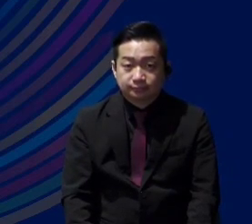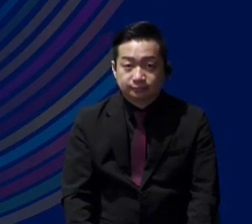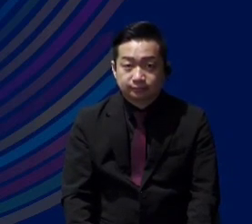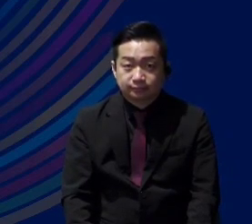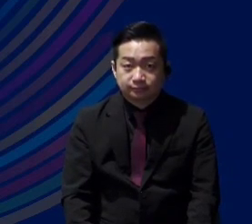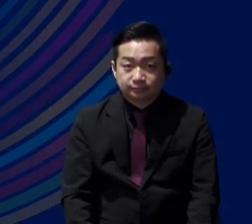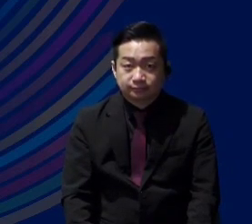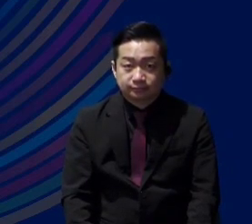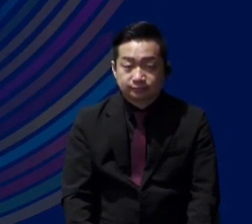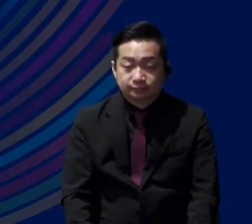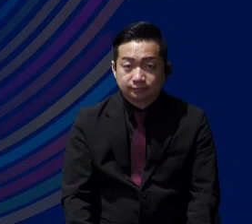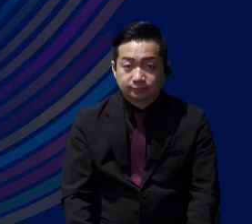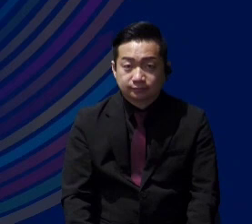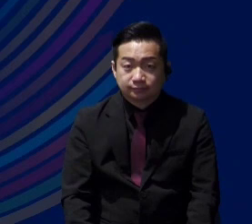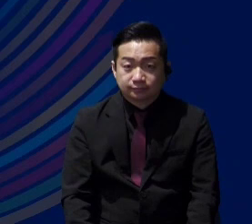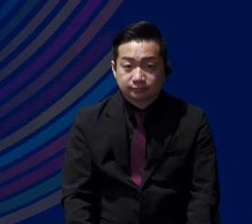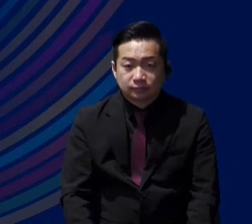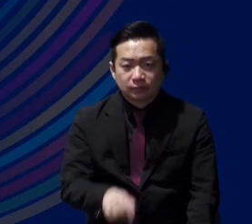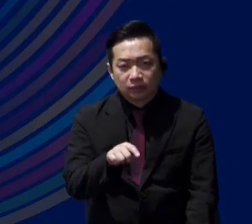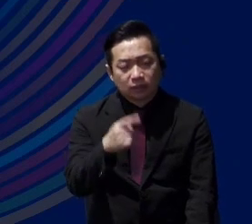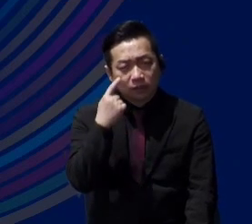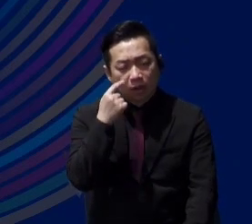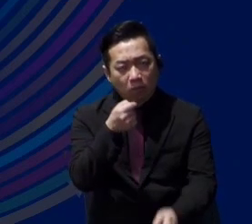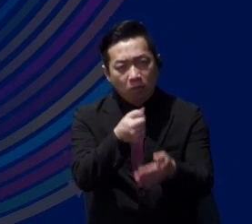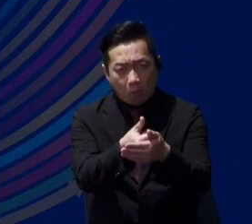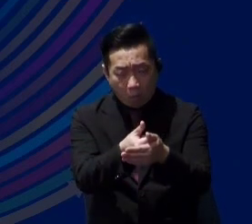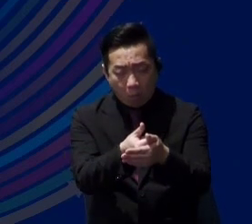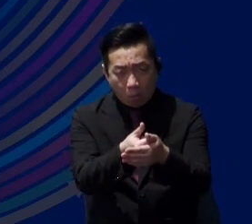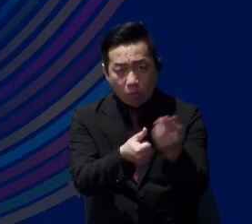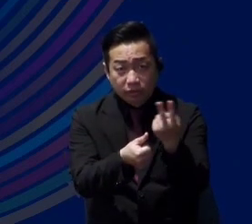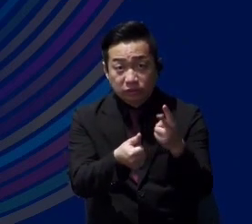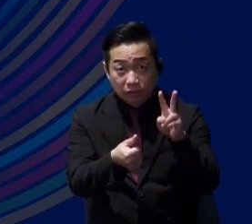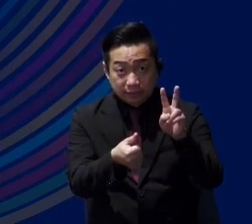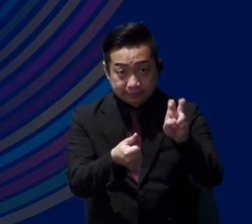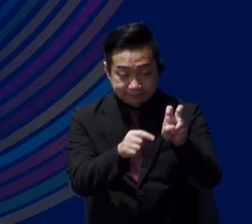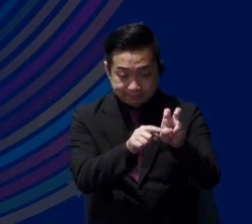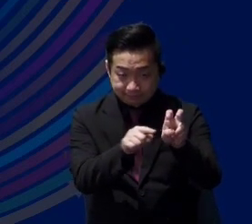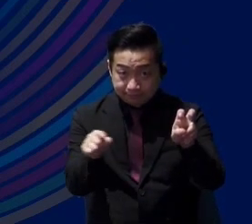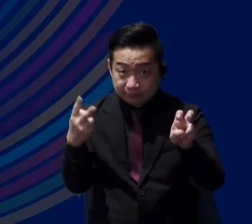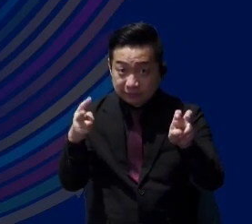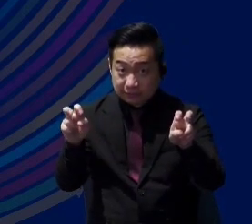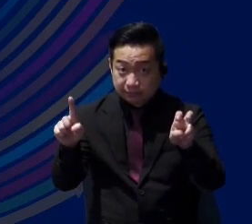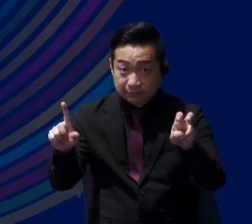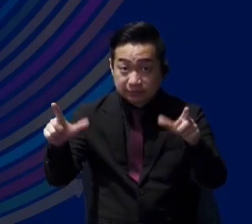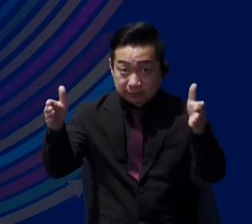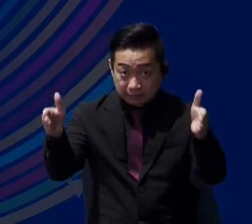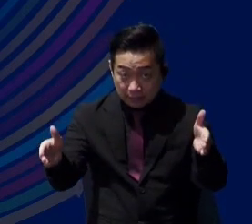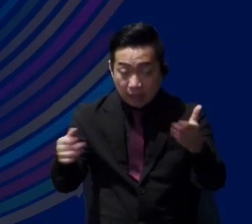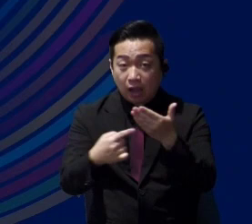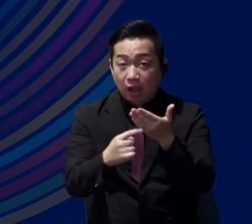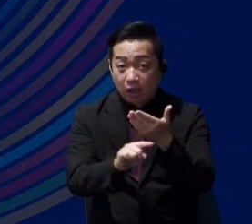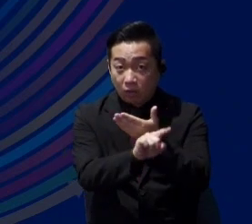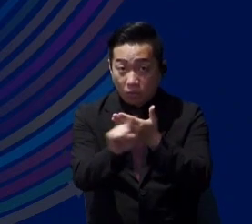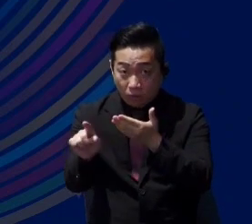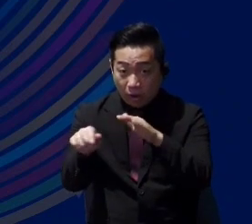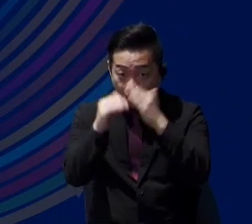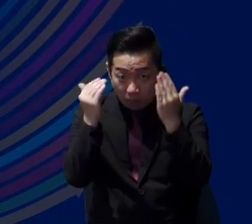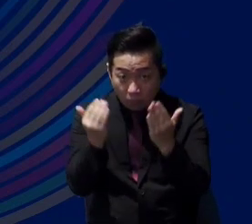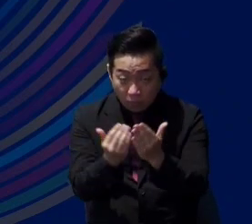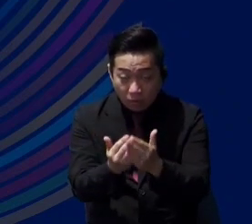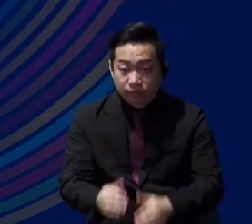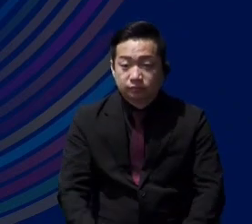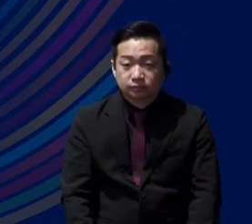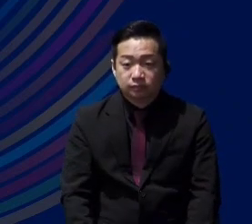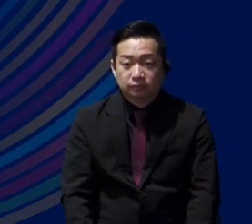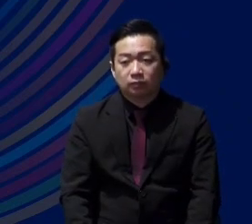the 2020 to 2021, that is increasing due to the